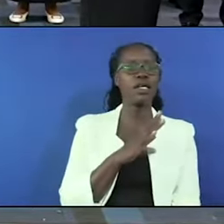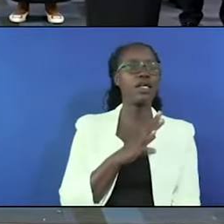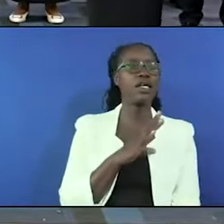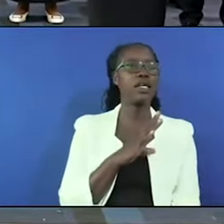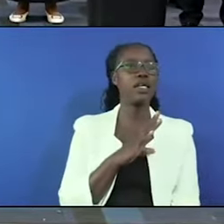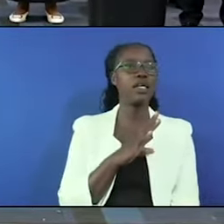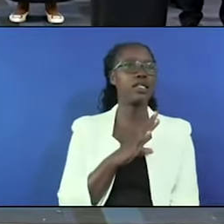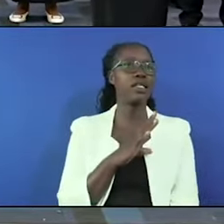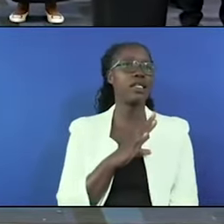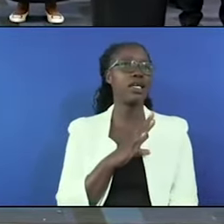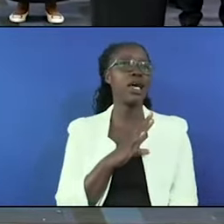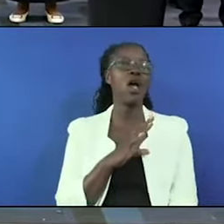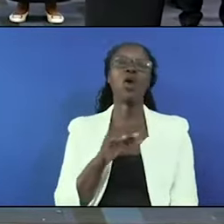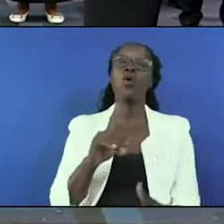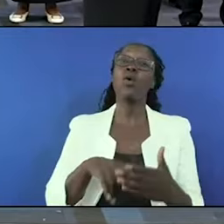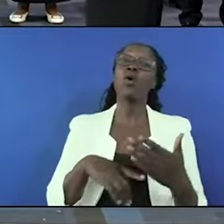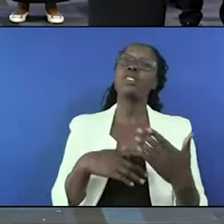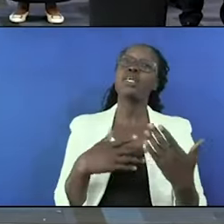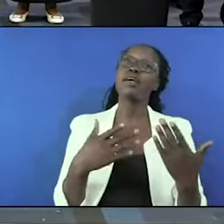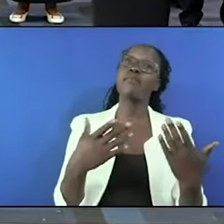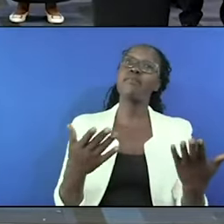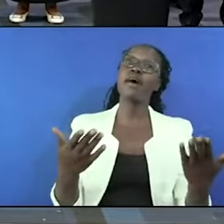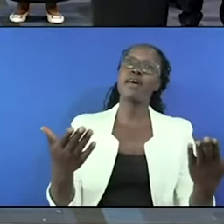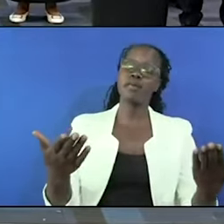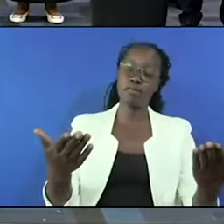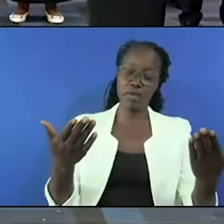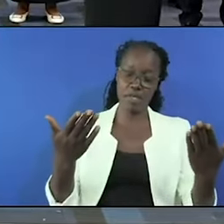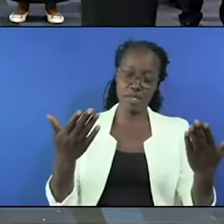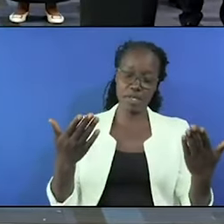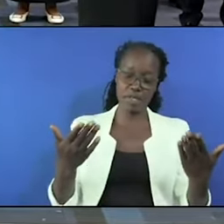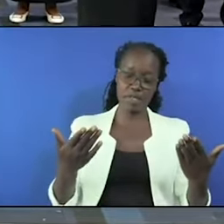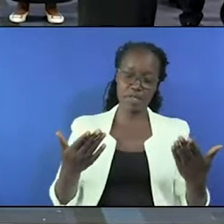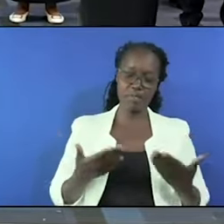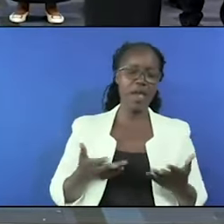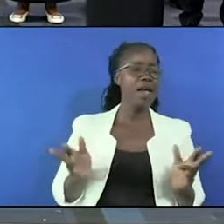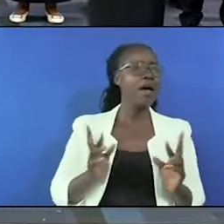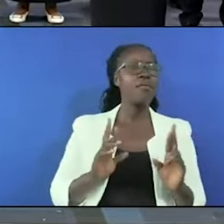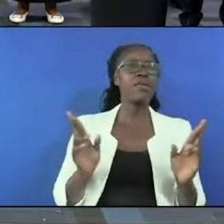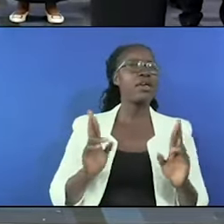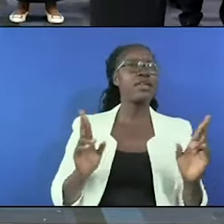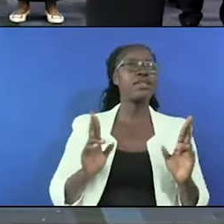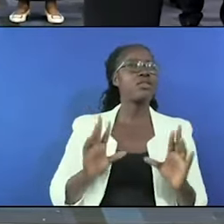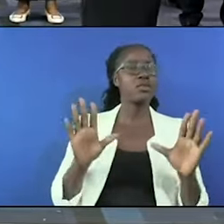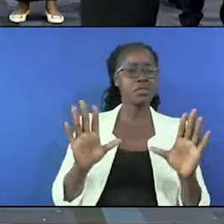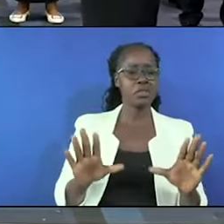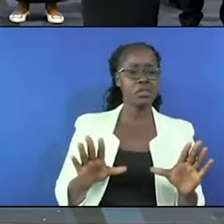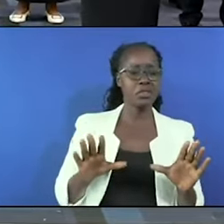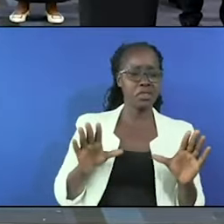Tayari kupokea